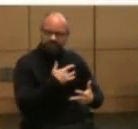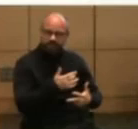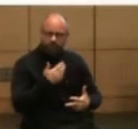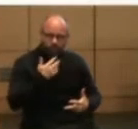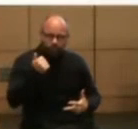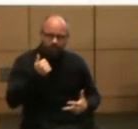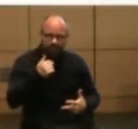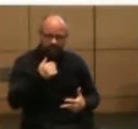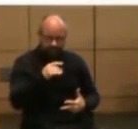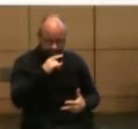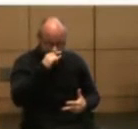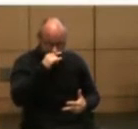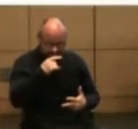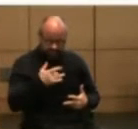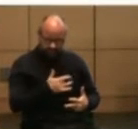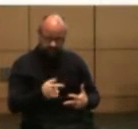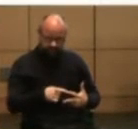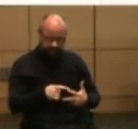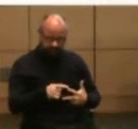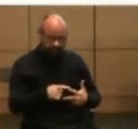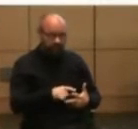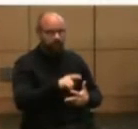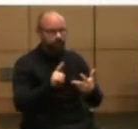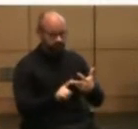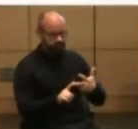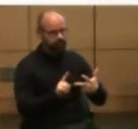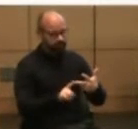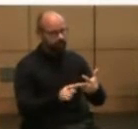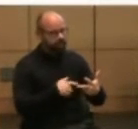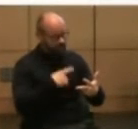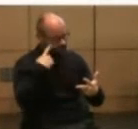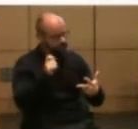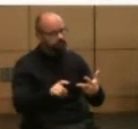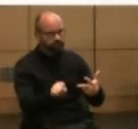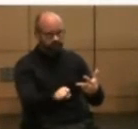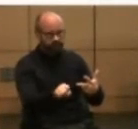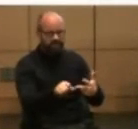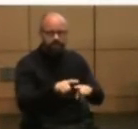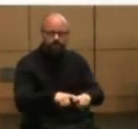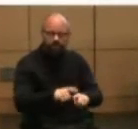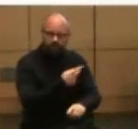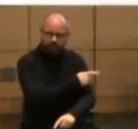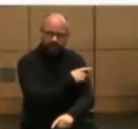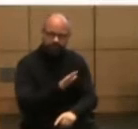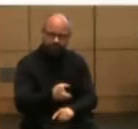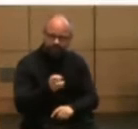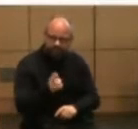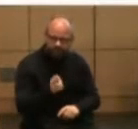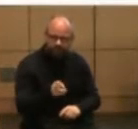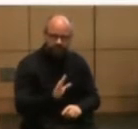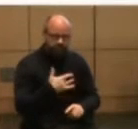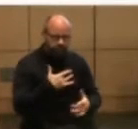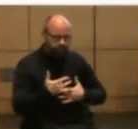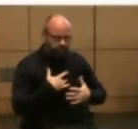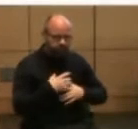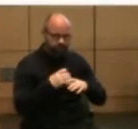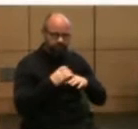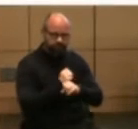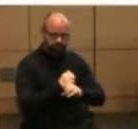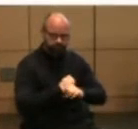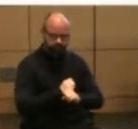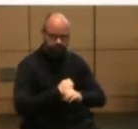I will often get, though, are specific immunoglobulins, again, depending on the patient's history and concerns. So